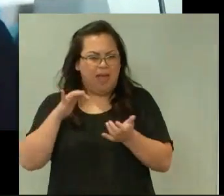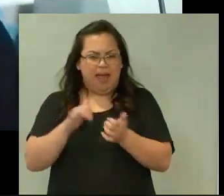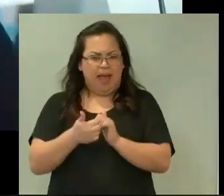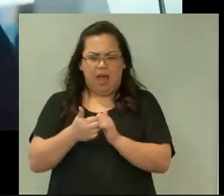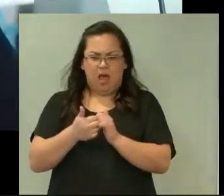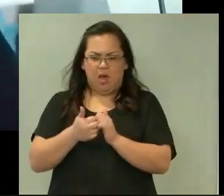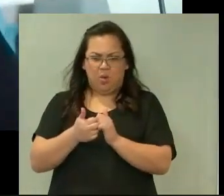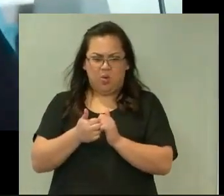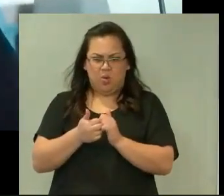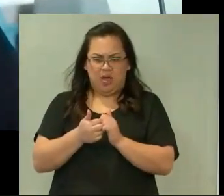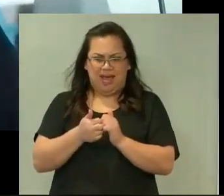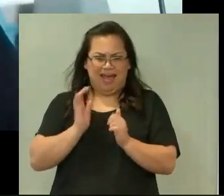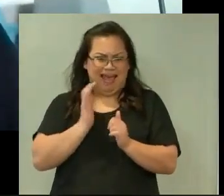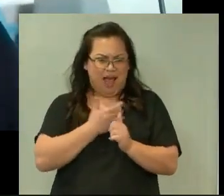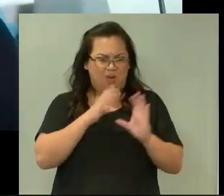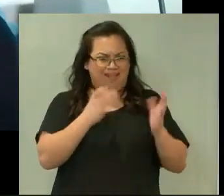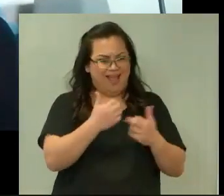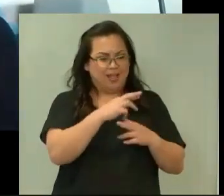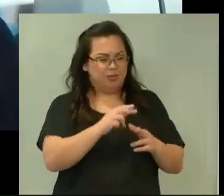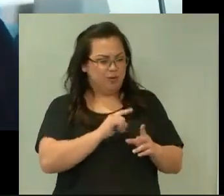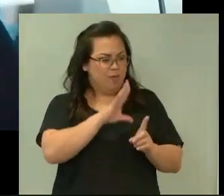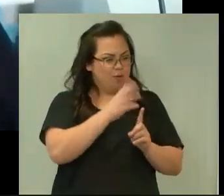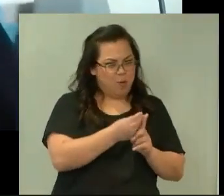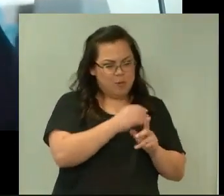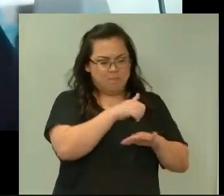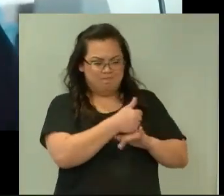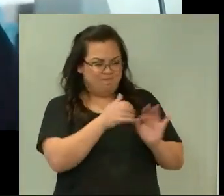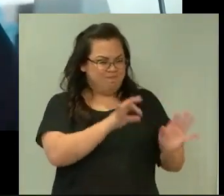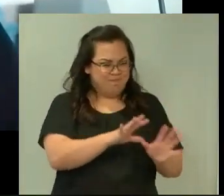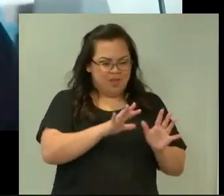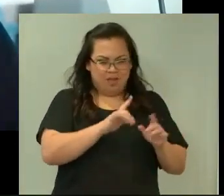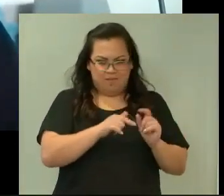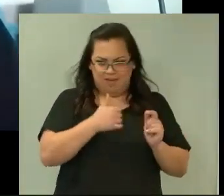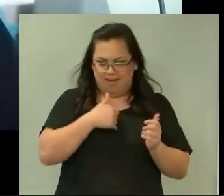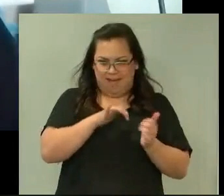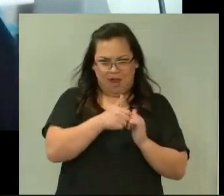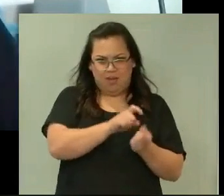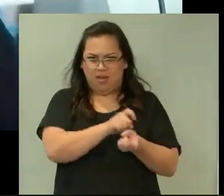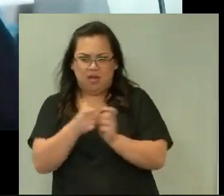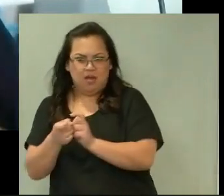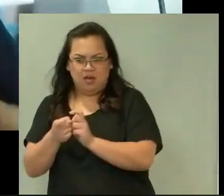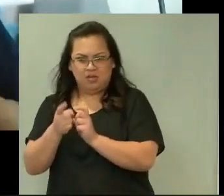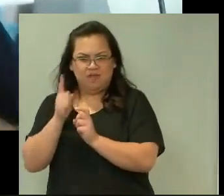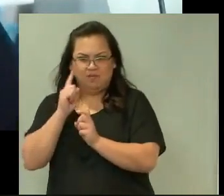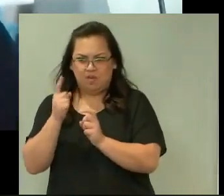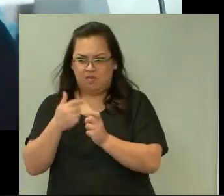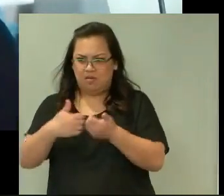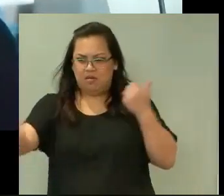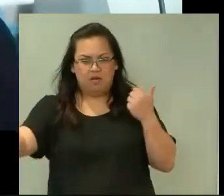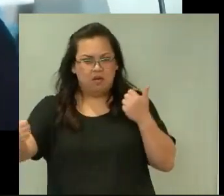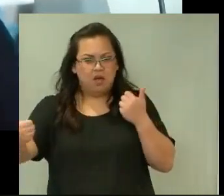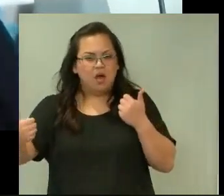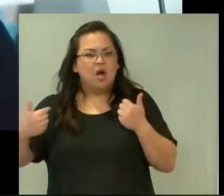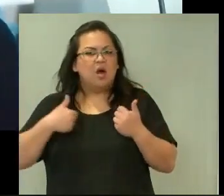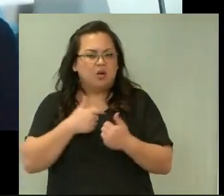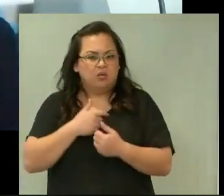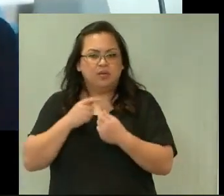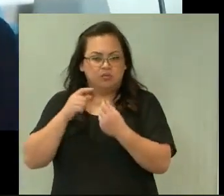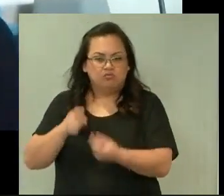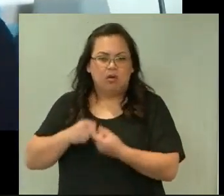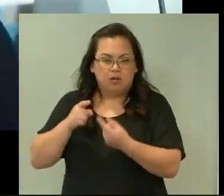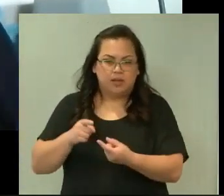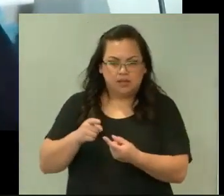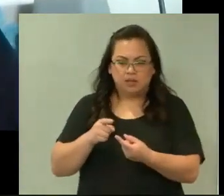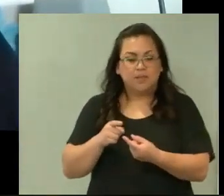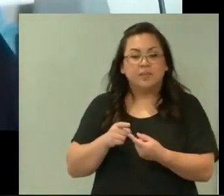the culture of our classroom that we know meets the needs of our students? And we're struggling with that. And the reason we're